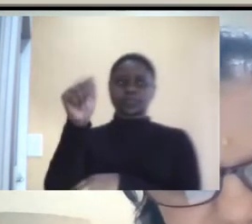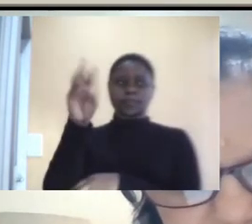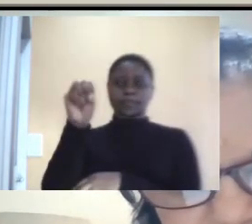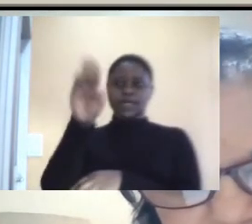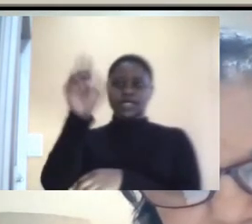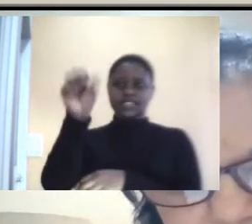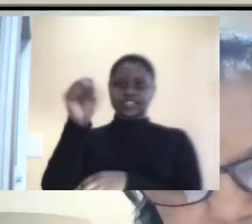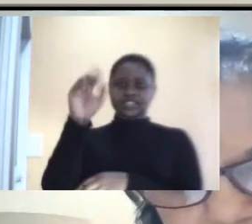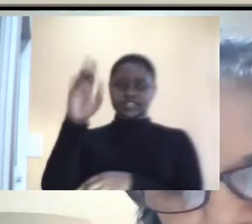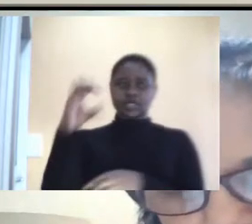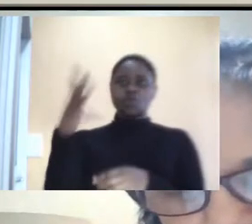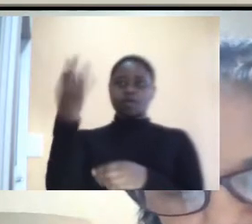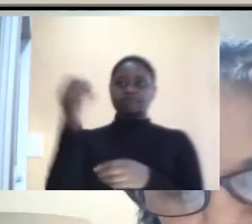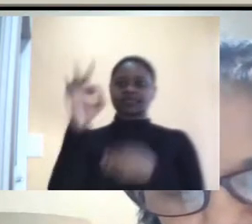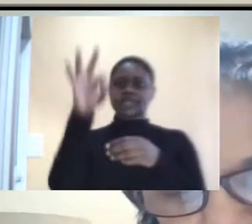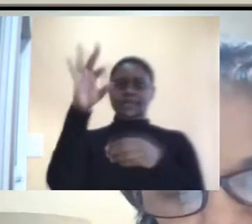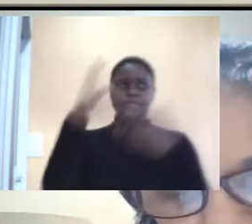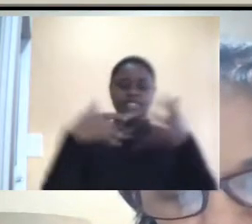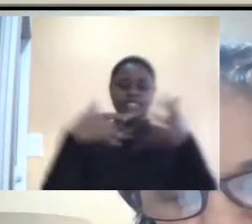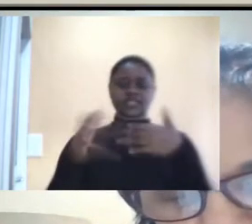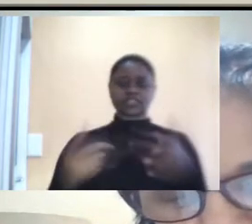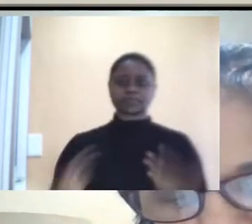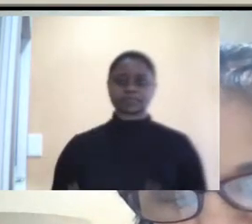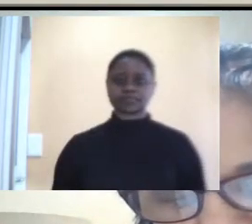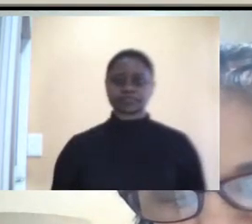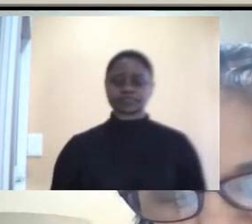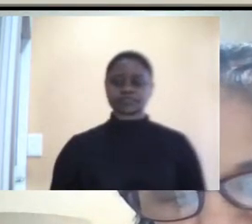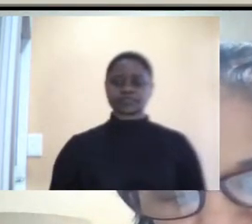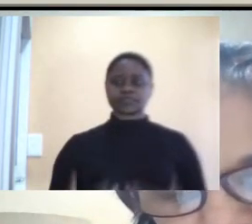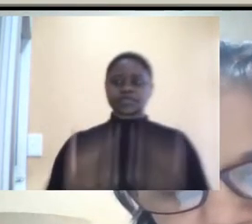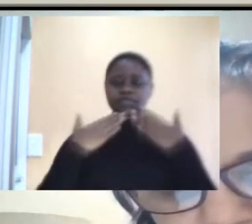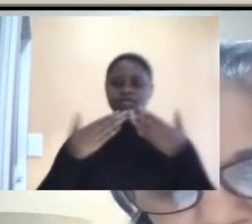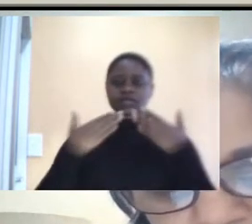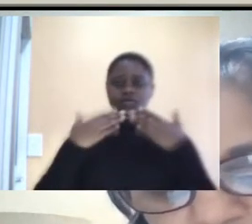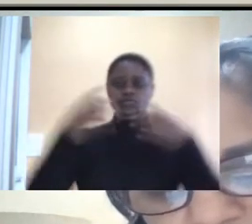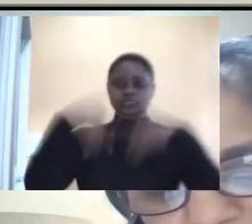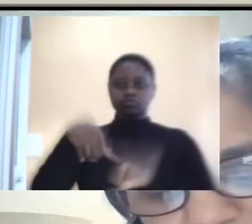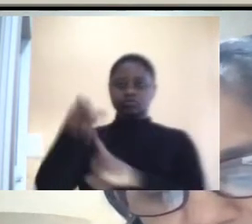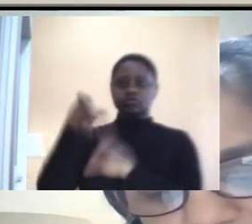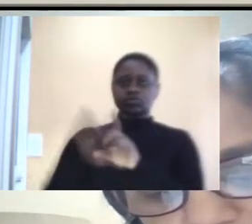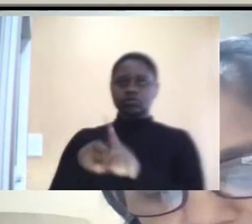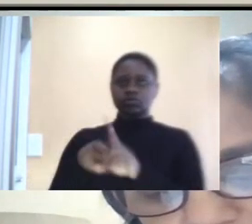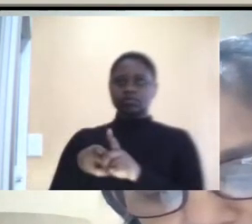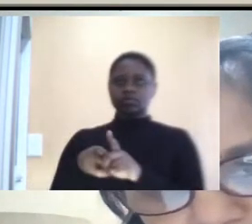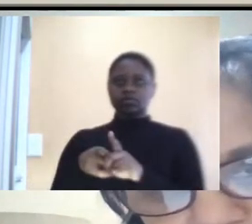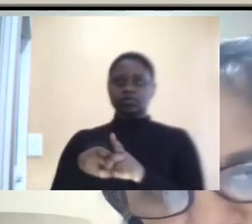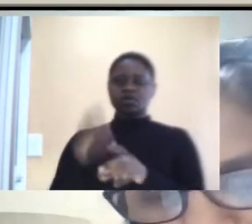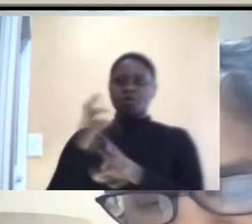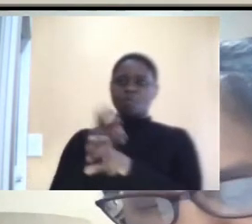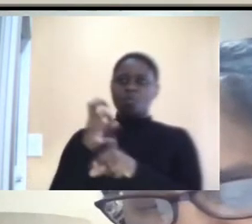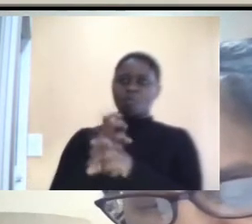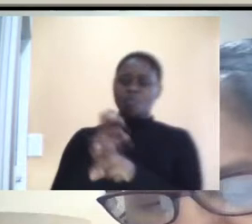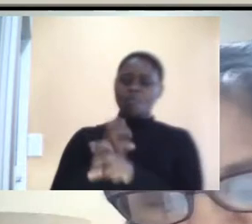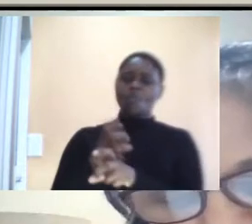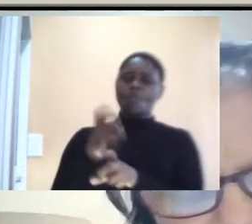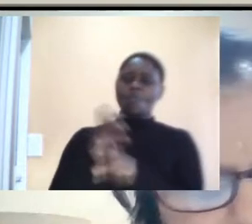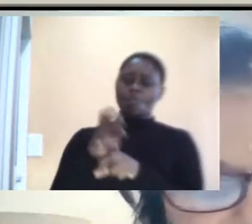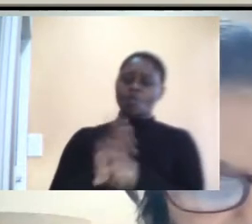for 3 minutes. Thanks, Honorable Chair. The Minority Front thanks the hardworking Honorable